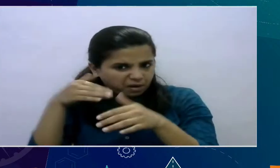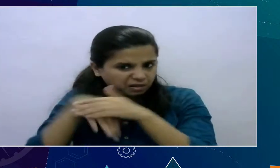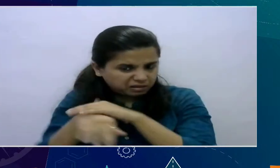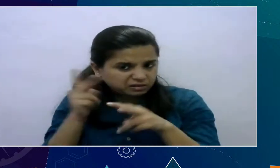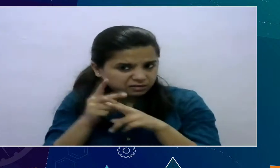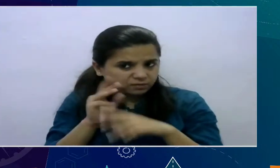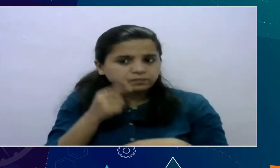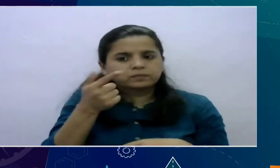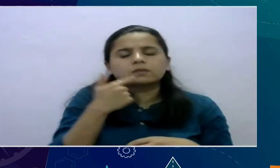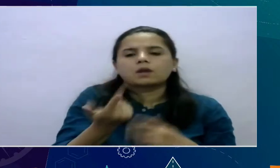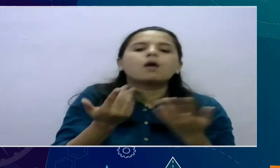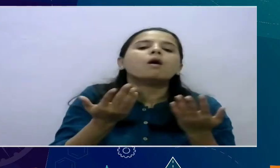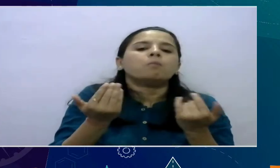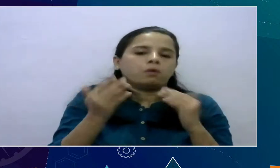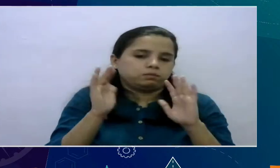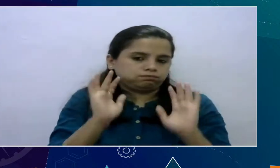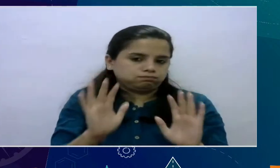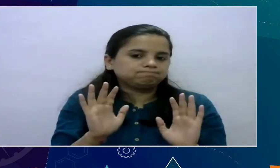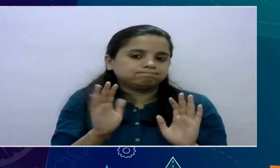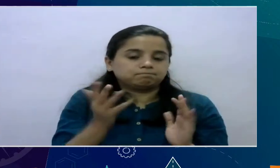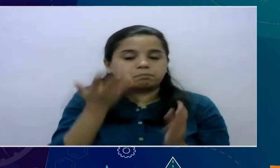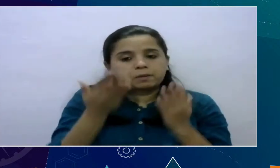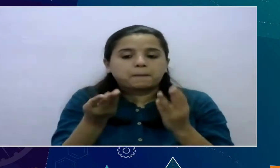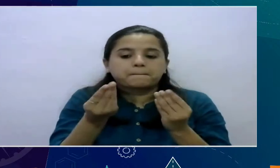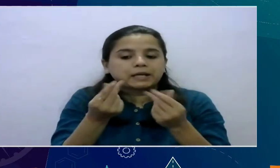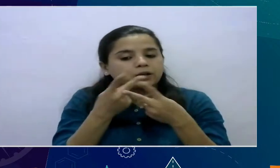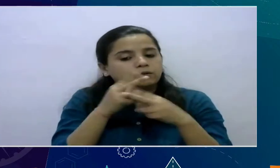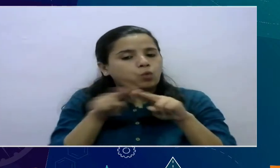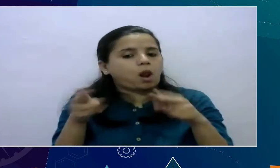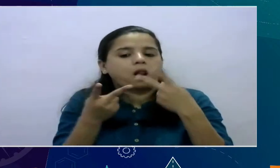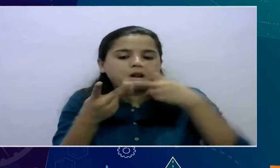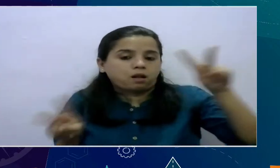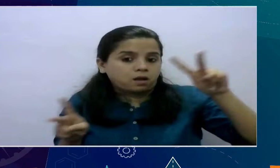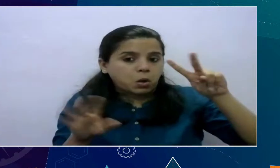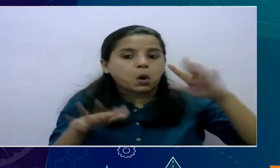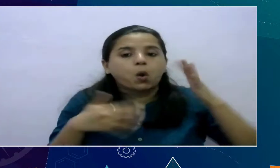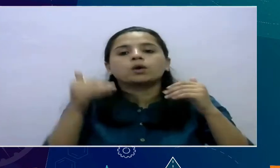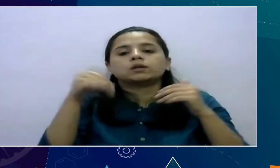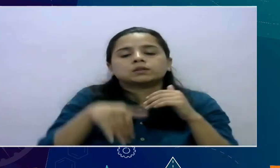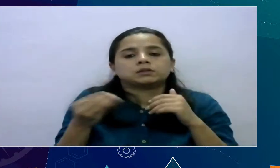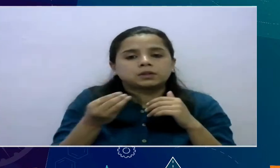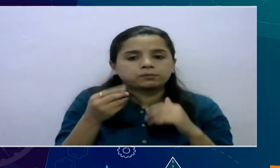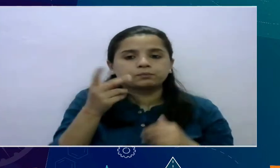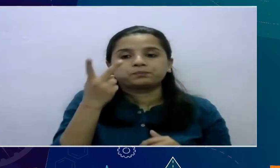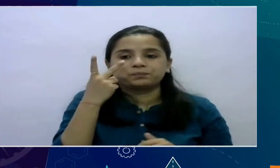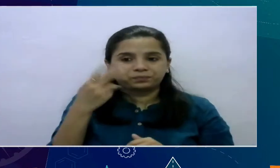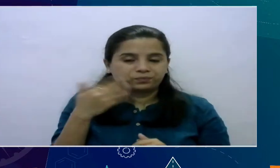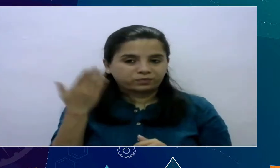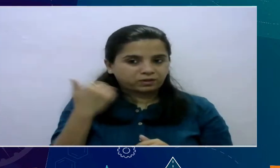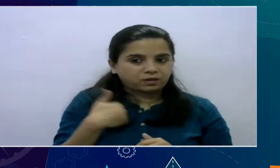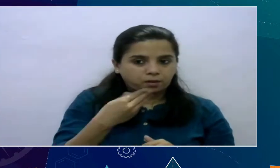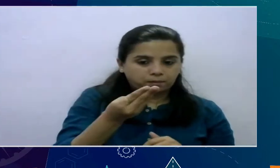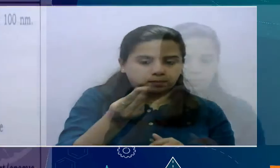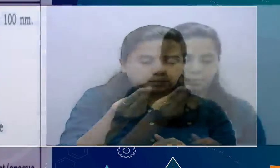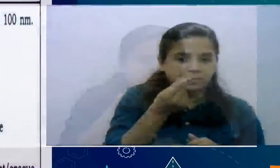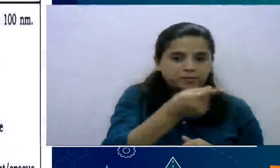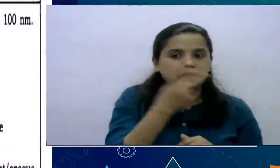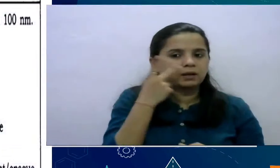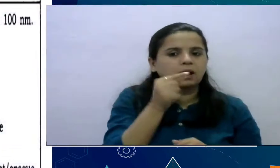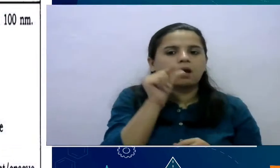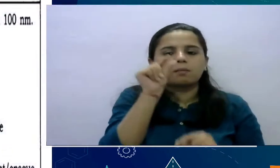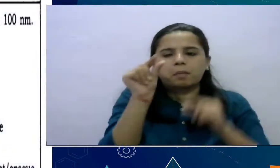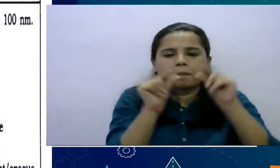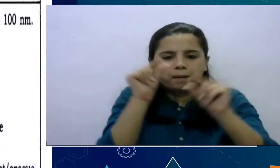There is possibility. You know what? The basically suspension, the soil that I had taken, they were of various